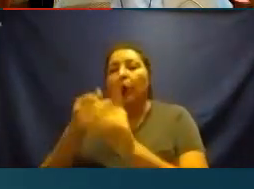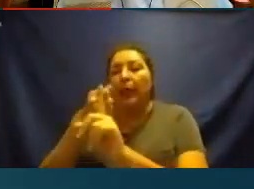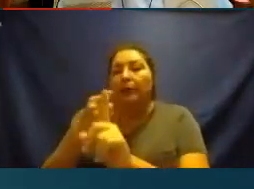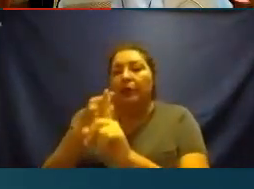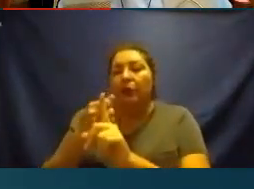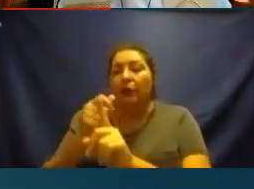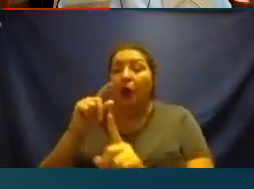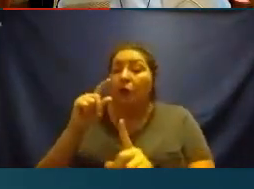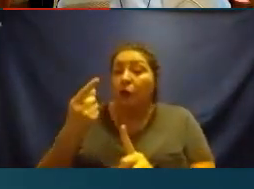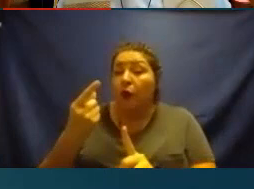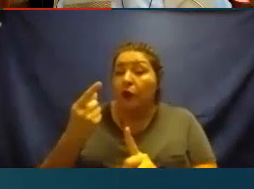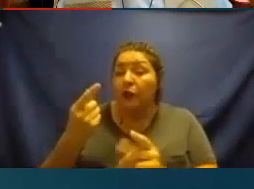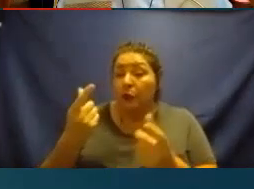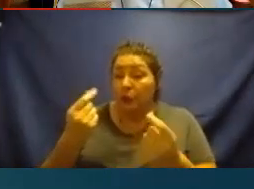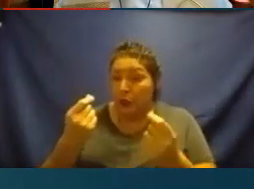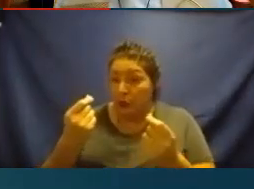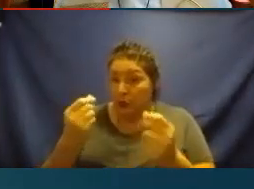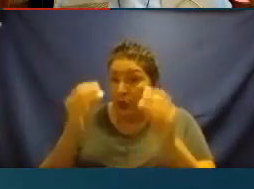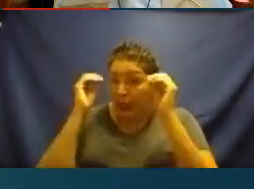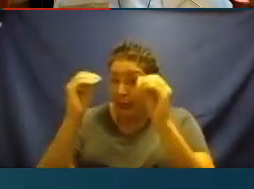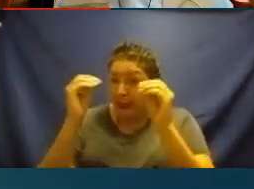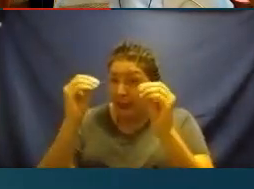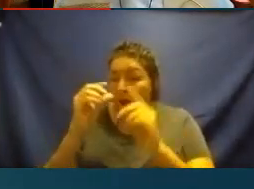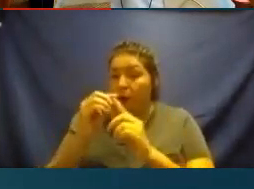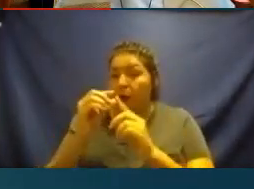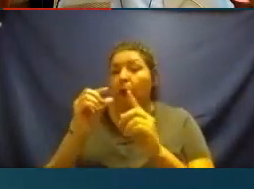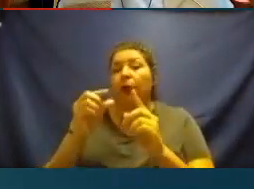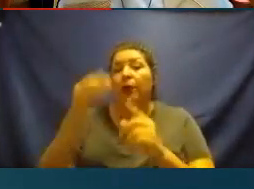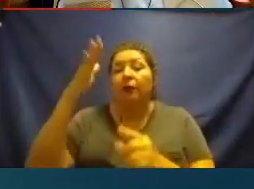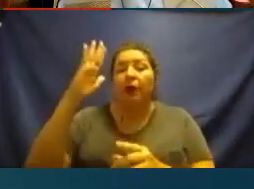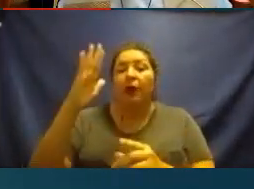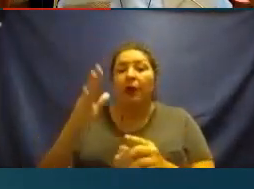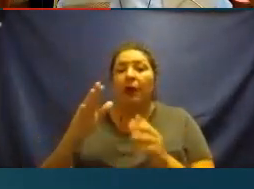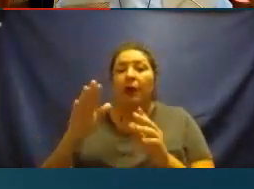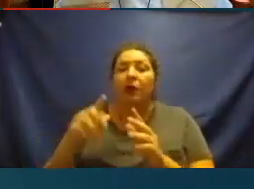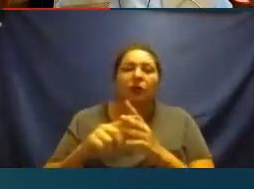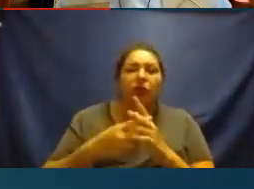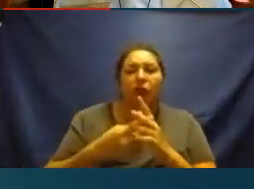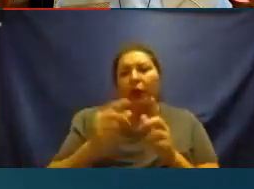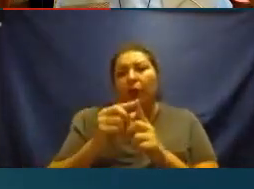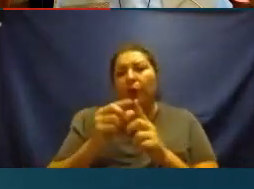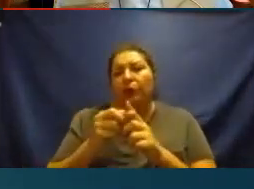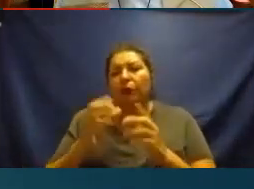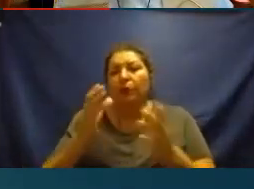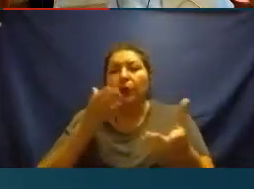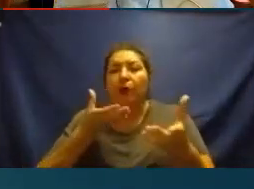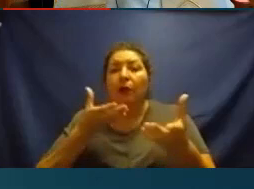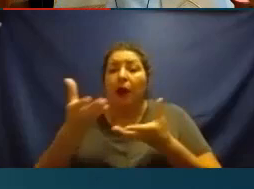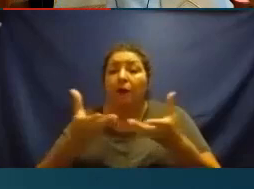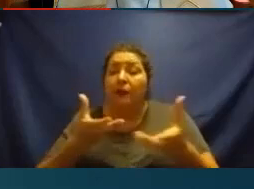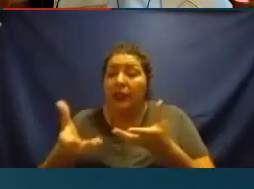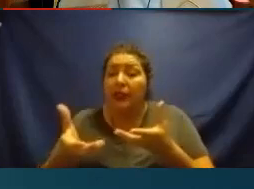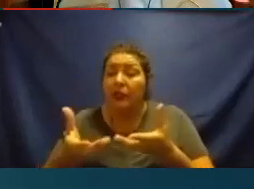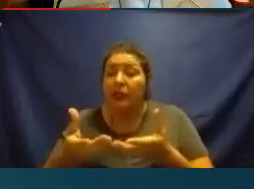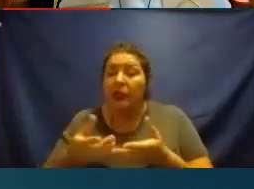from the word of God. The opening words of their conversation shows how much they needed this